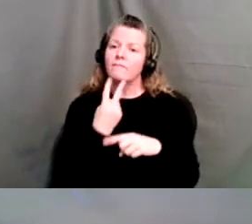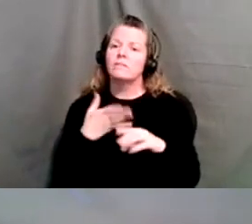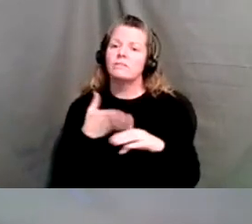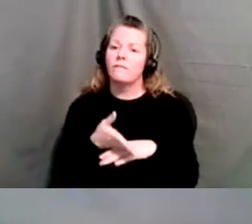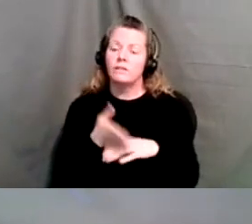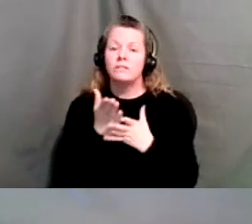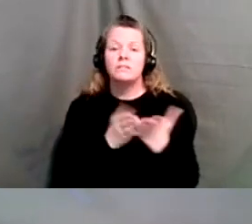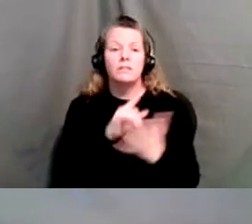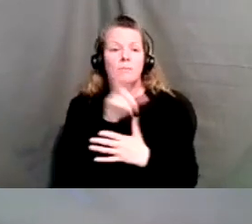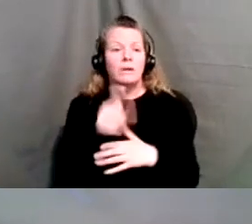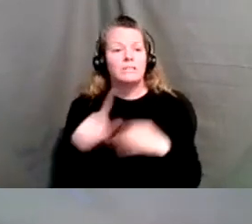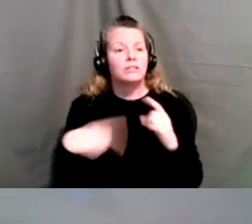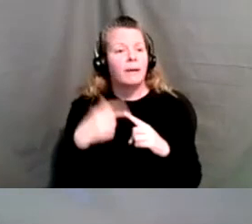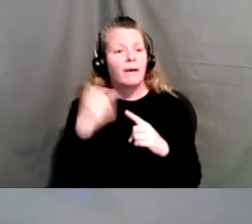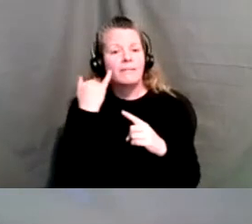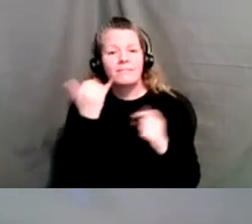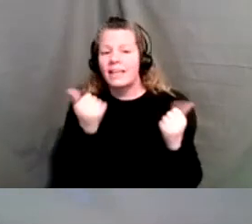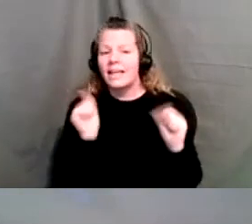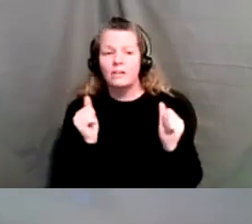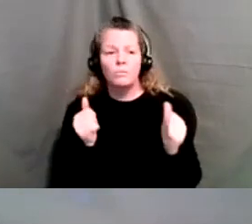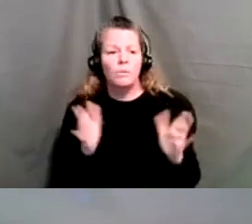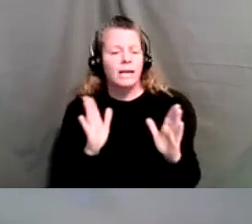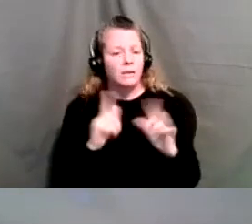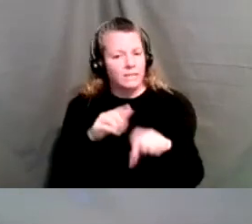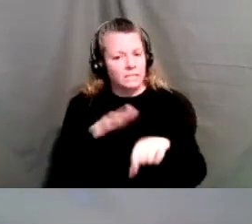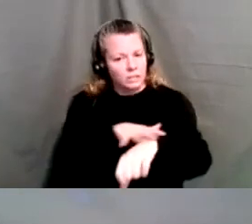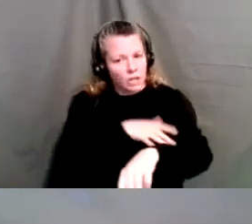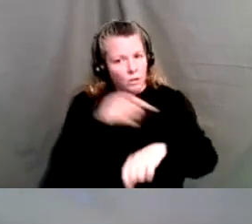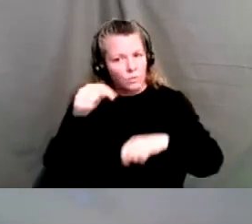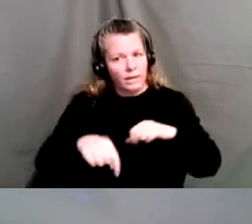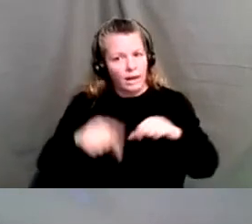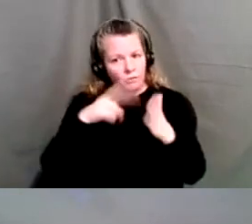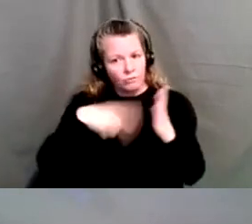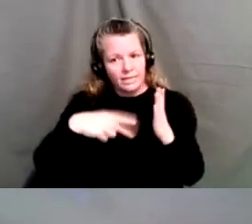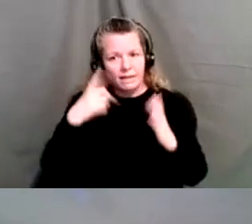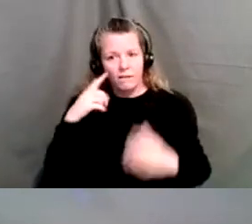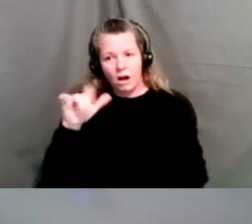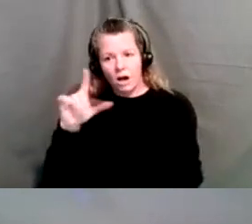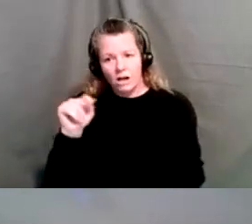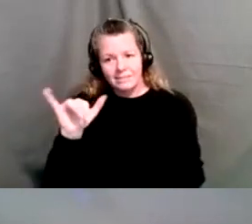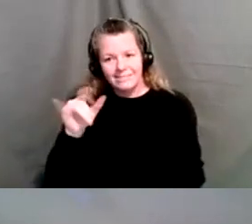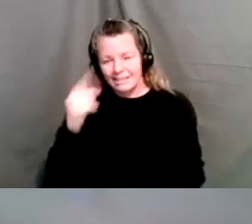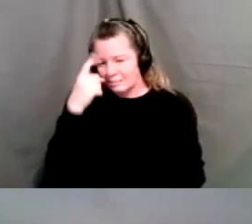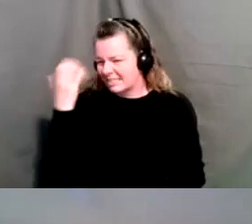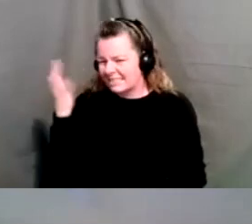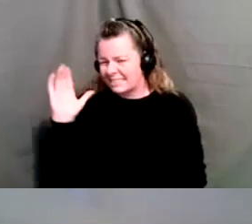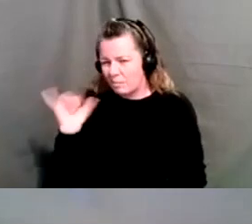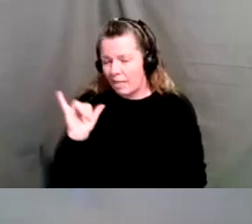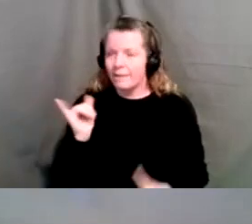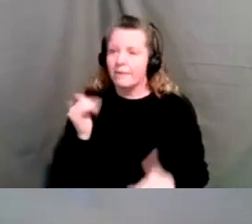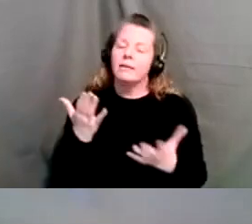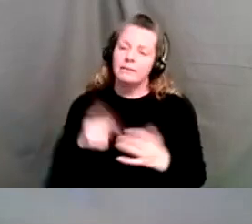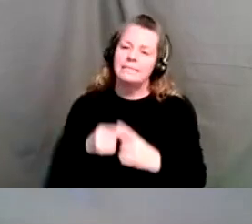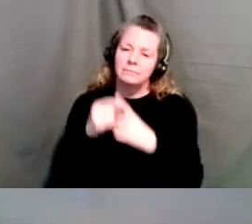about if there's any way to slow down the reading of alt text, because it can seem, maybe, especially